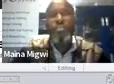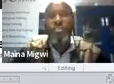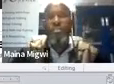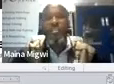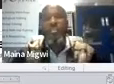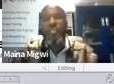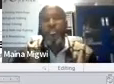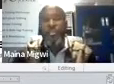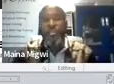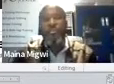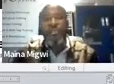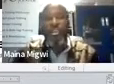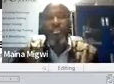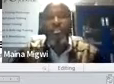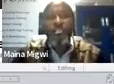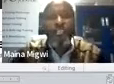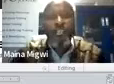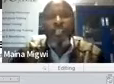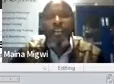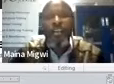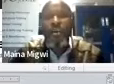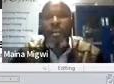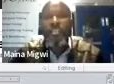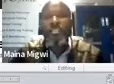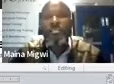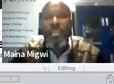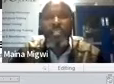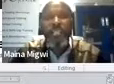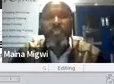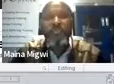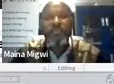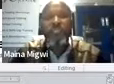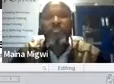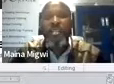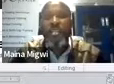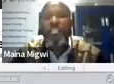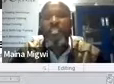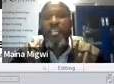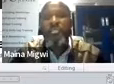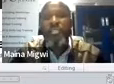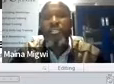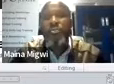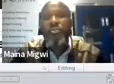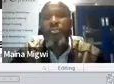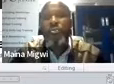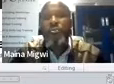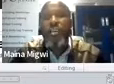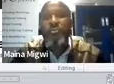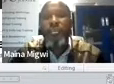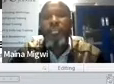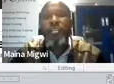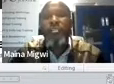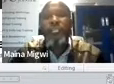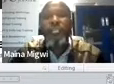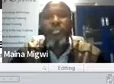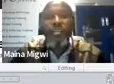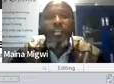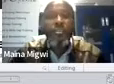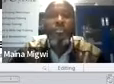under which arbitration occurs, and the award is binding, but again, it's subject to